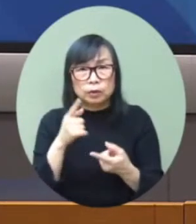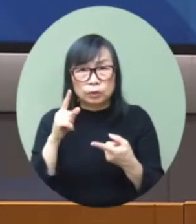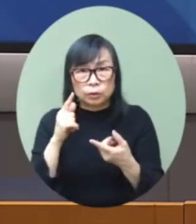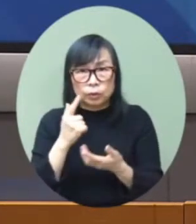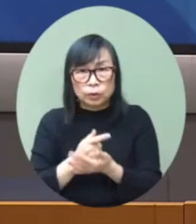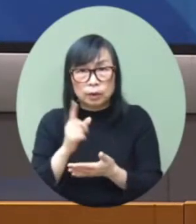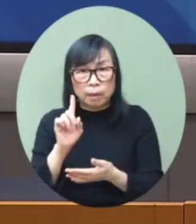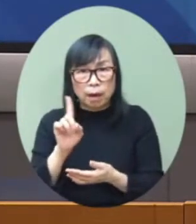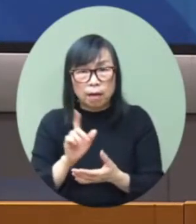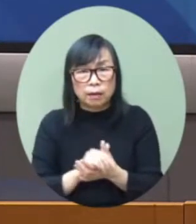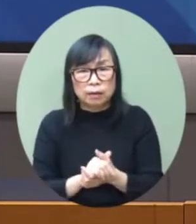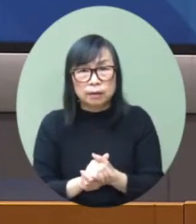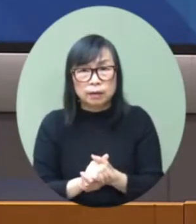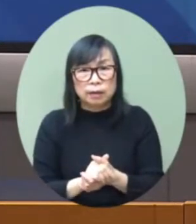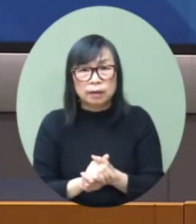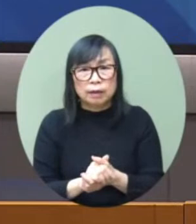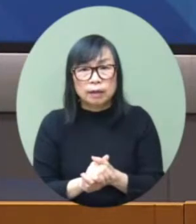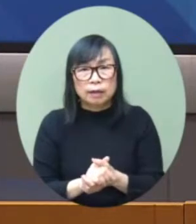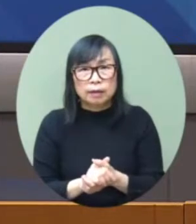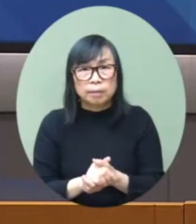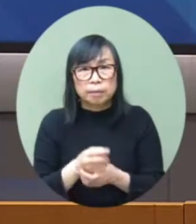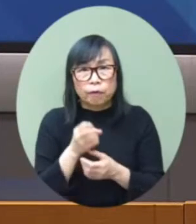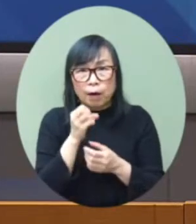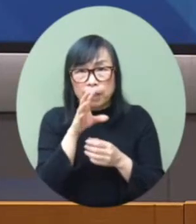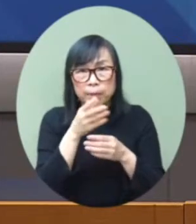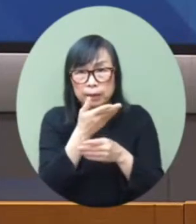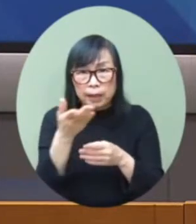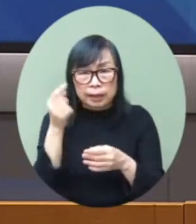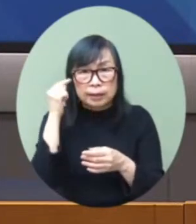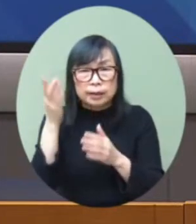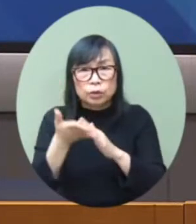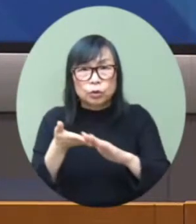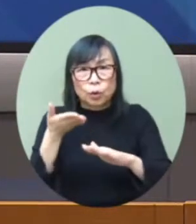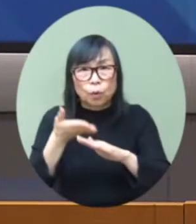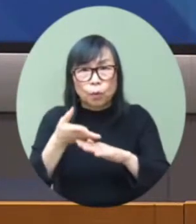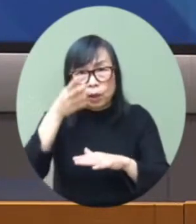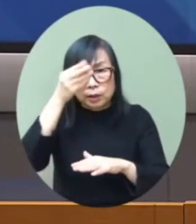the challenges. In the seminars,